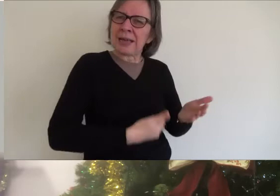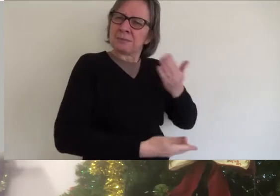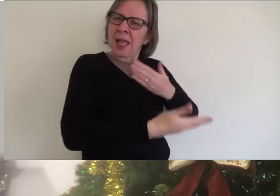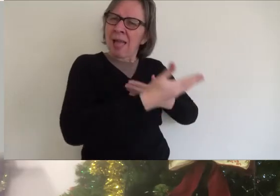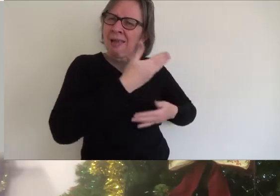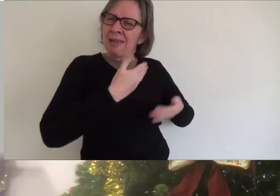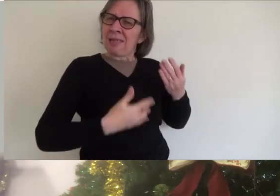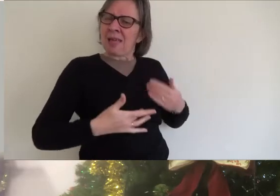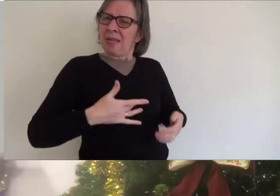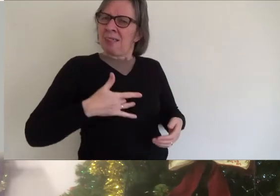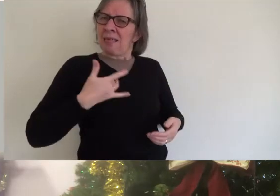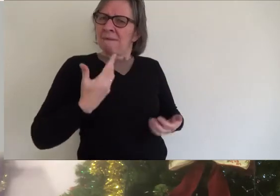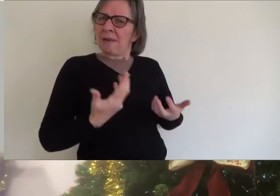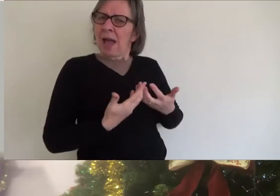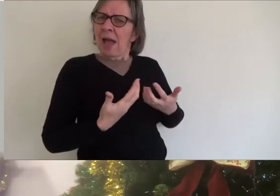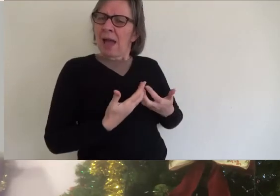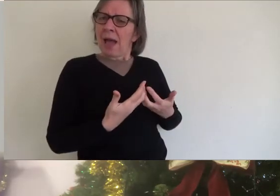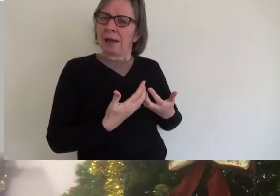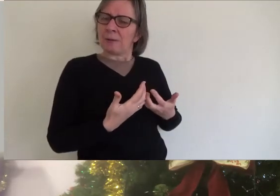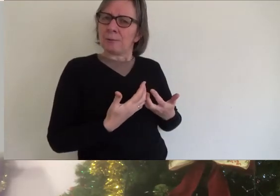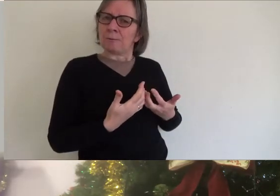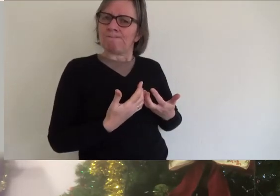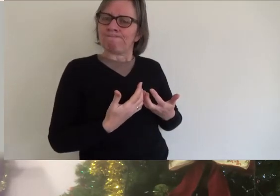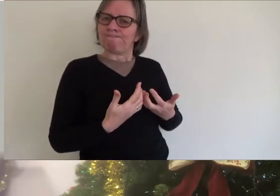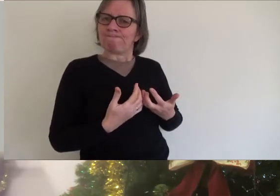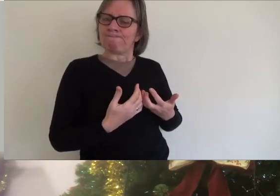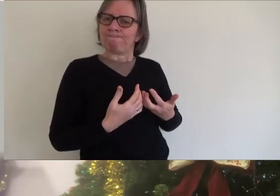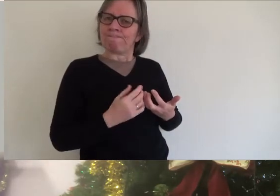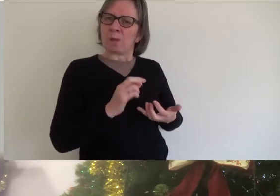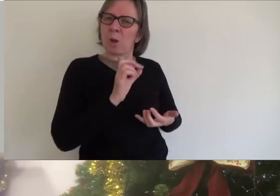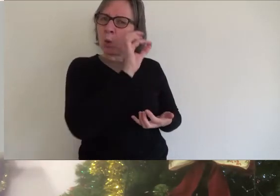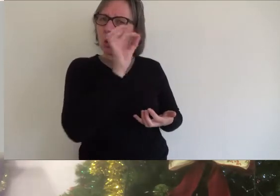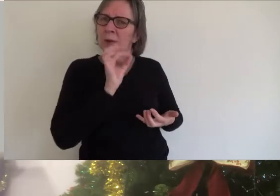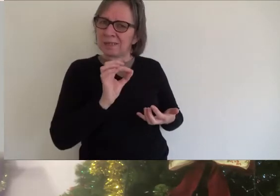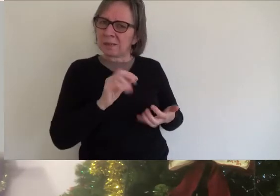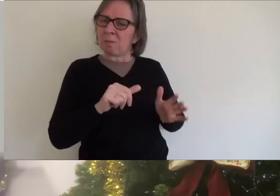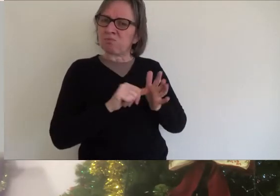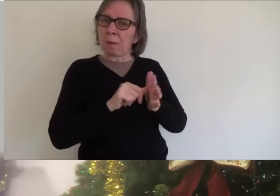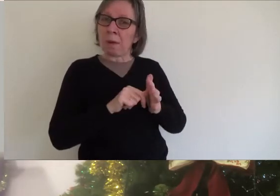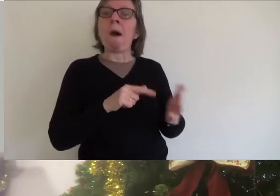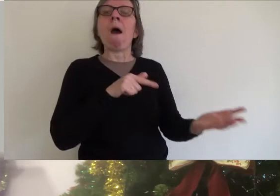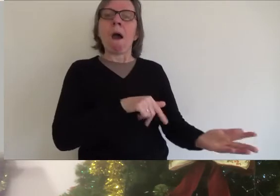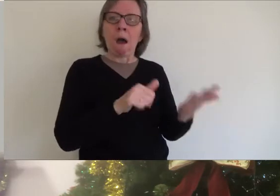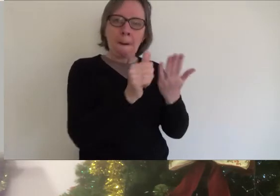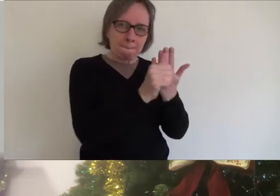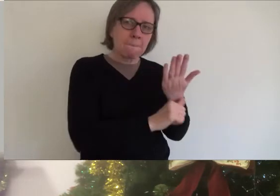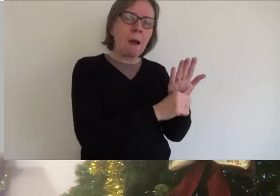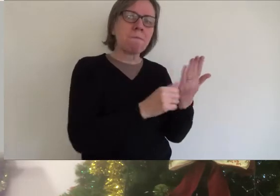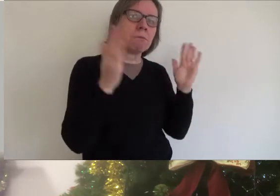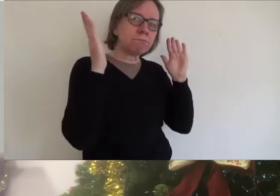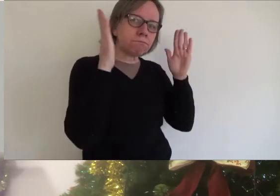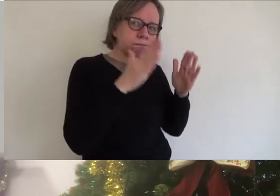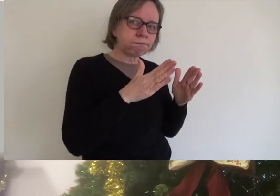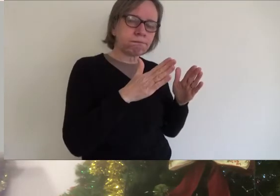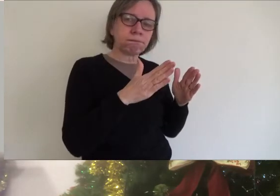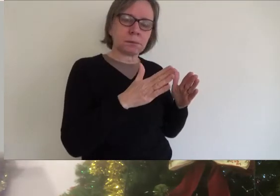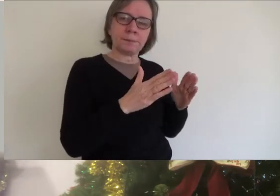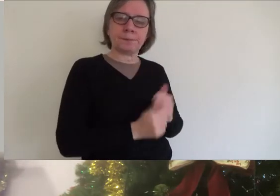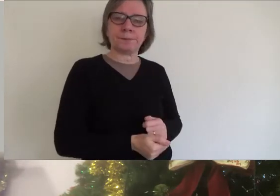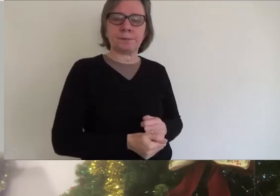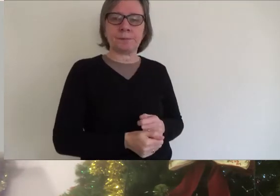out everything for us, whatever our question, whatever our problem might be. Whatever we are